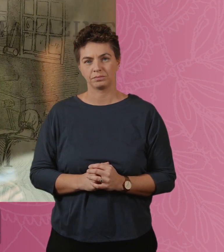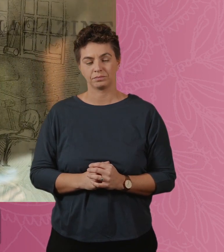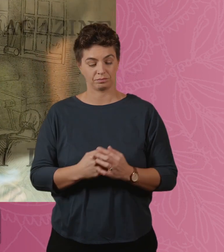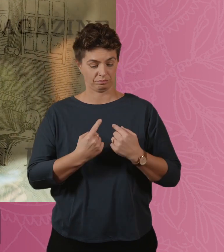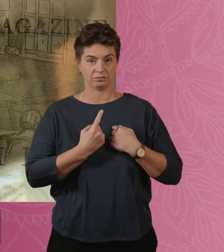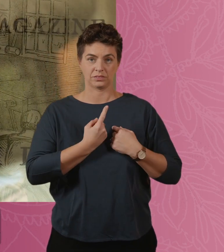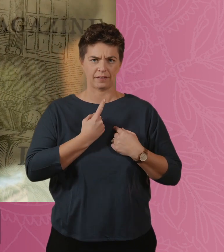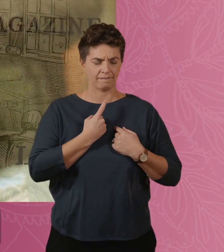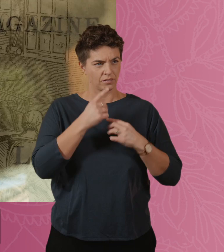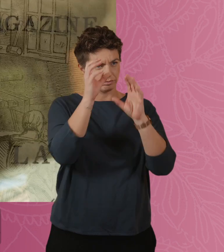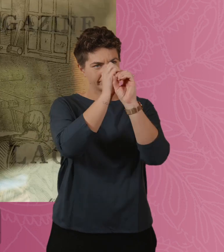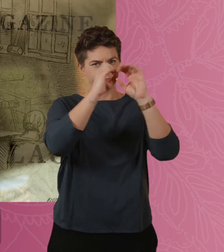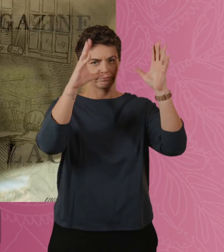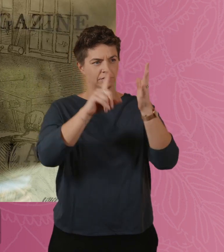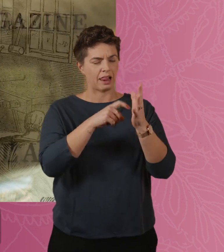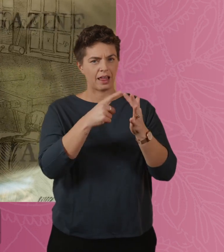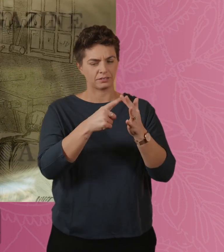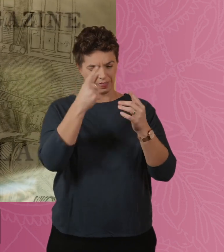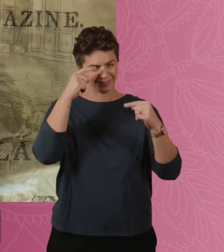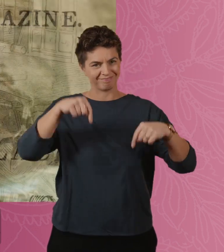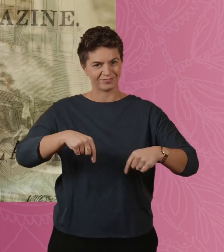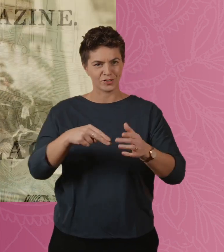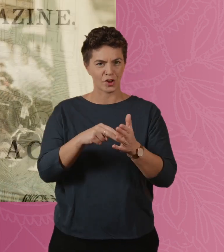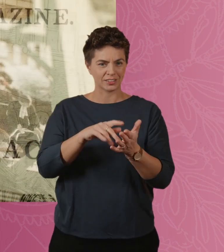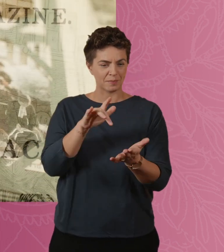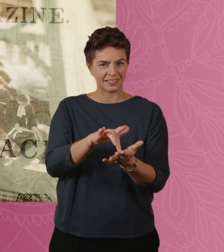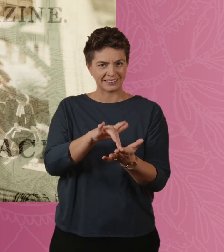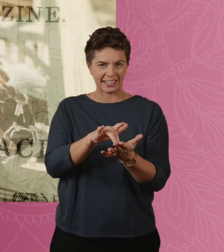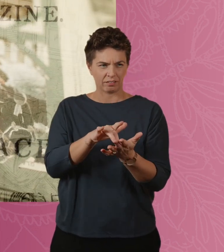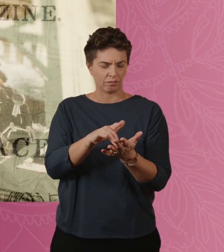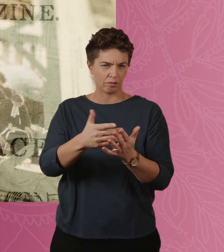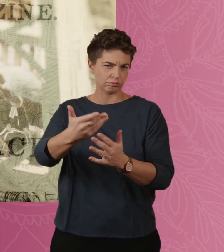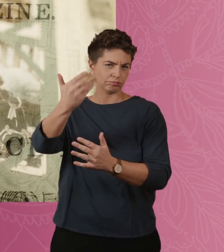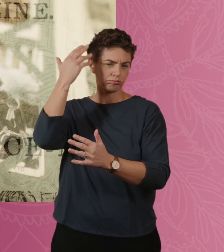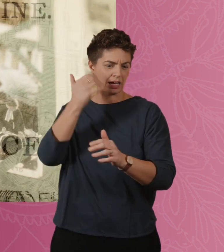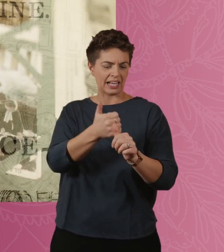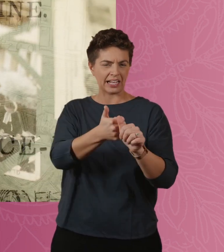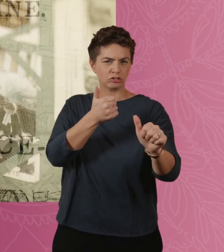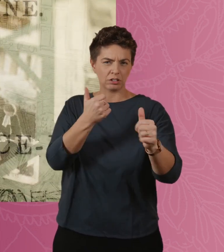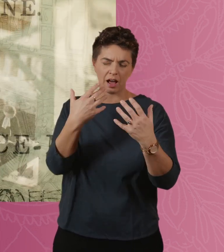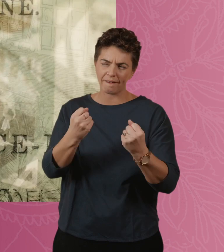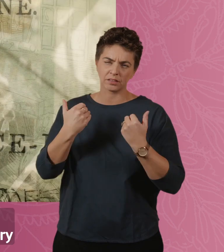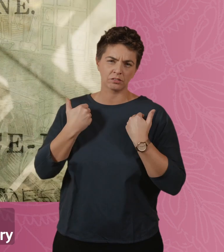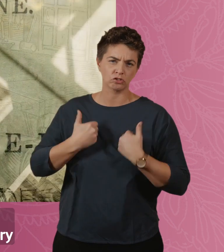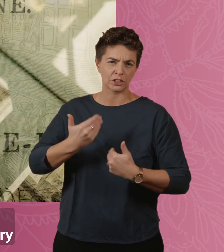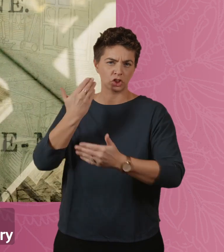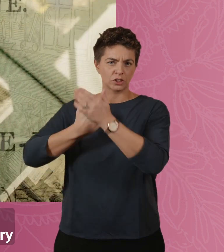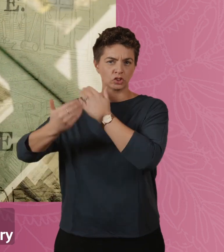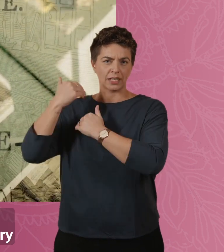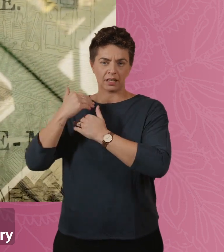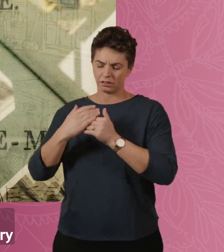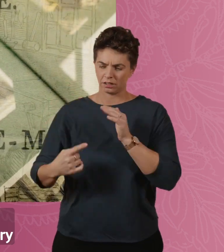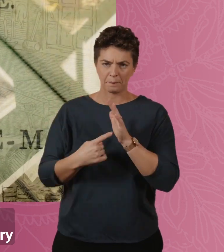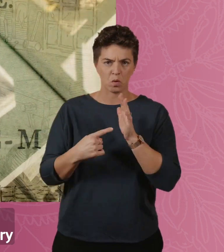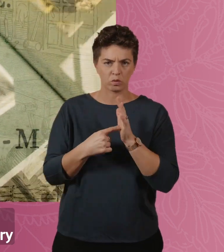When I think of lace, I think about Nottingham as a city and an industry and the history that surrounds it. It's very important